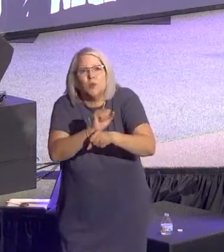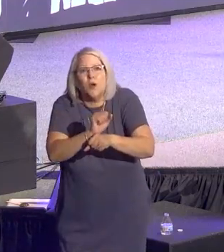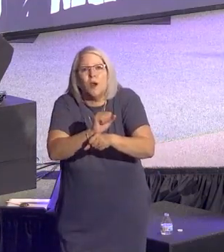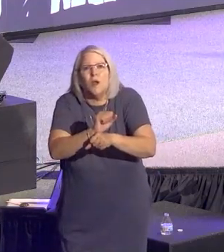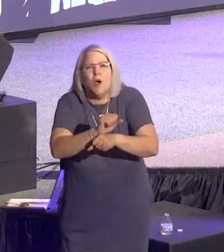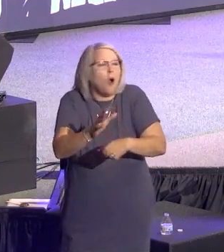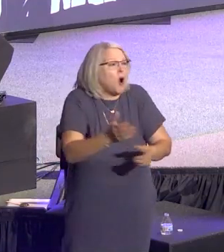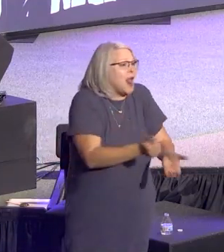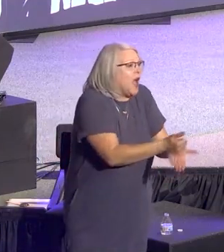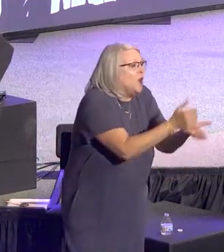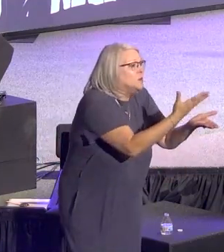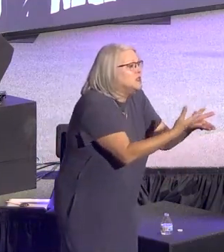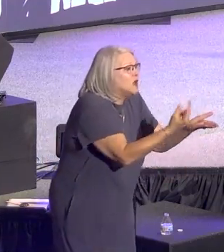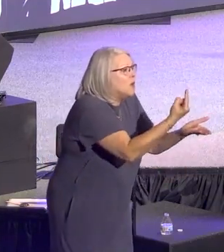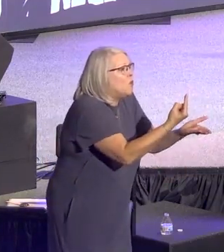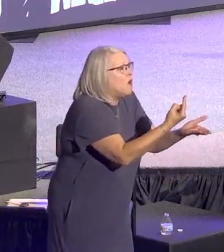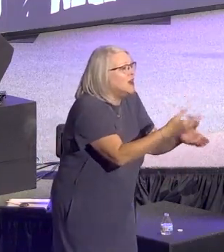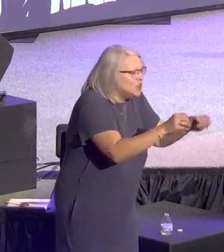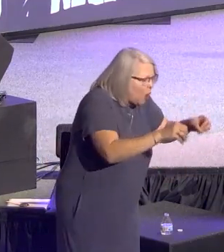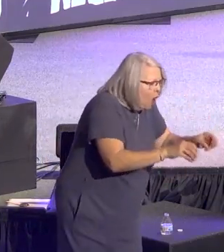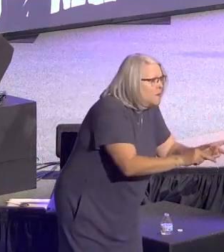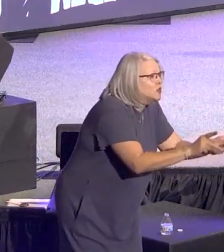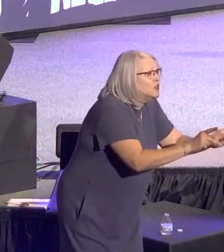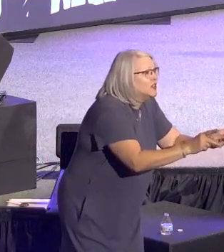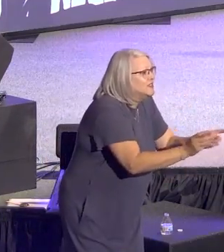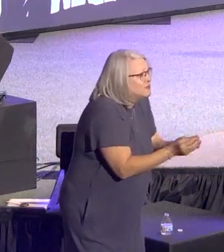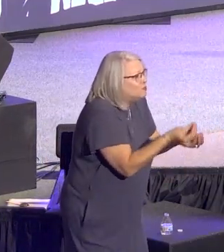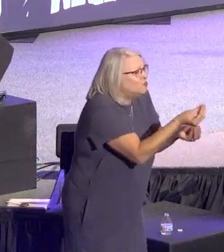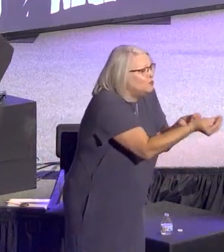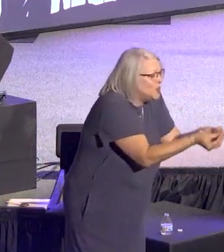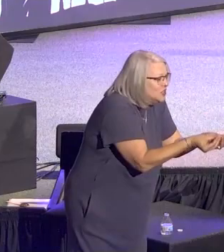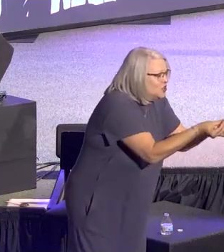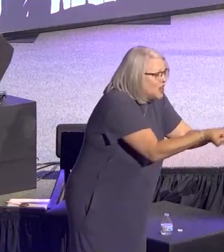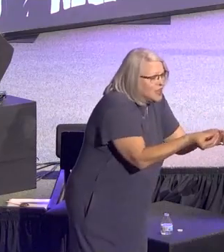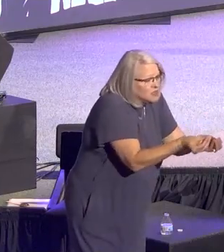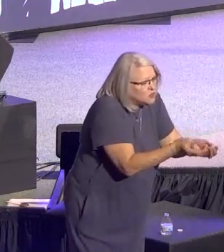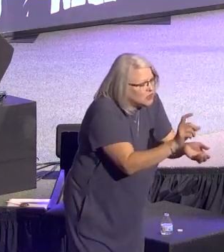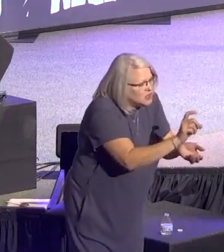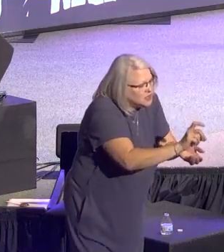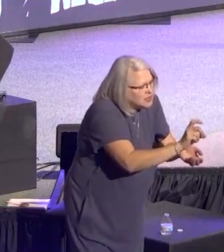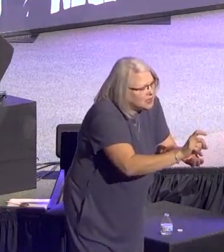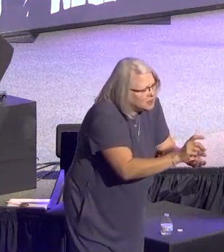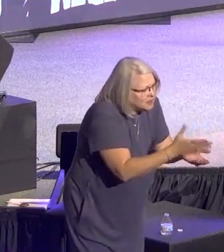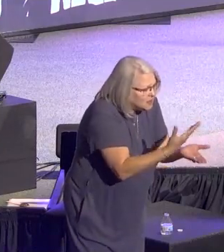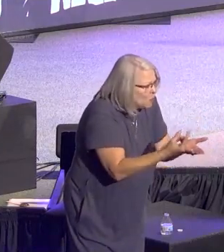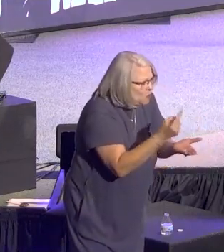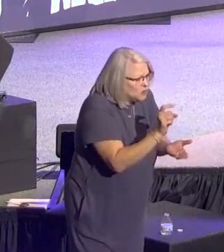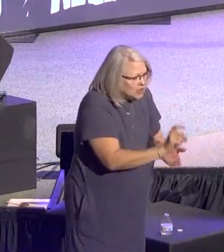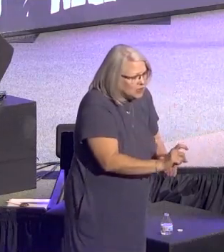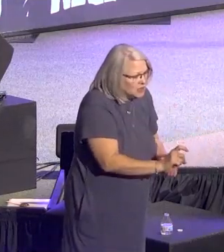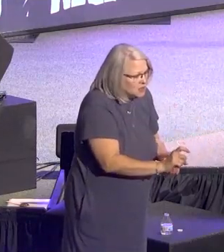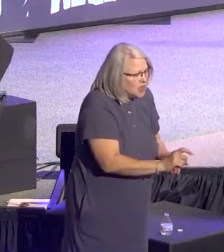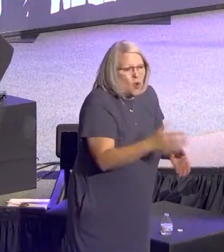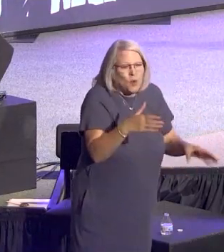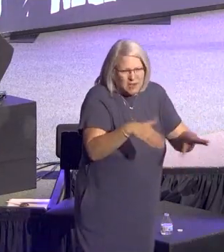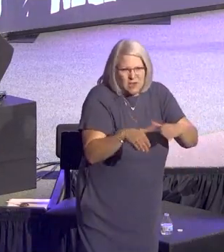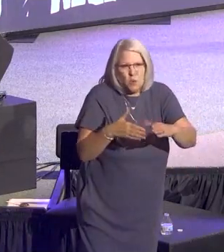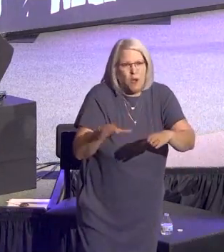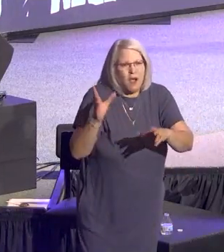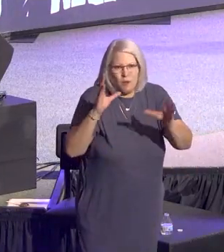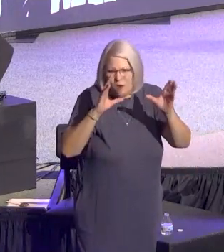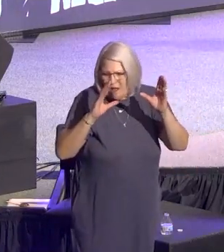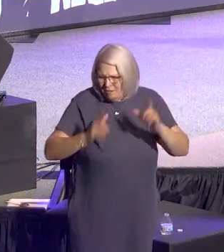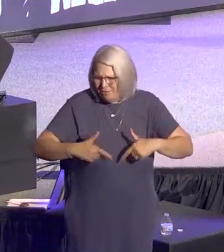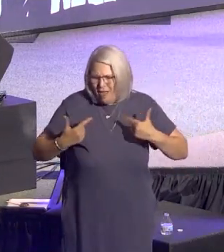finding an opportunity to be generous with someone who needs. We need to walk around in life looking